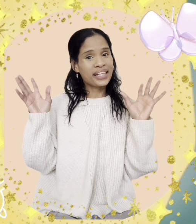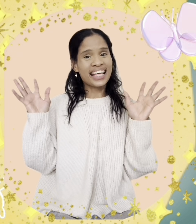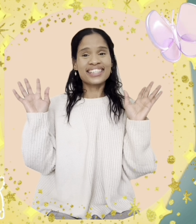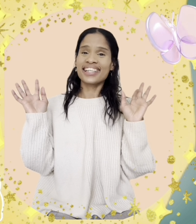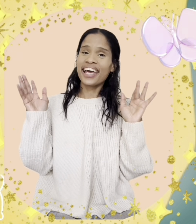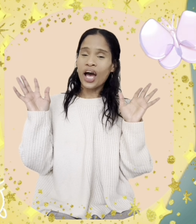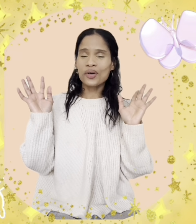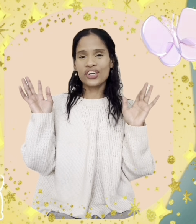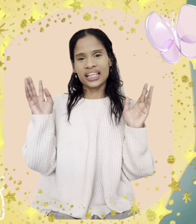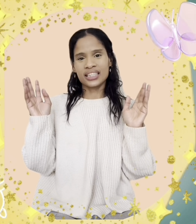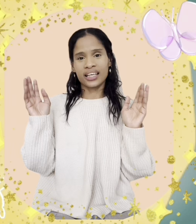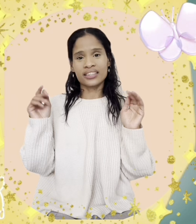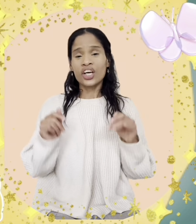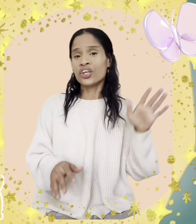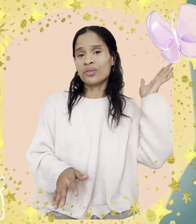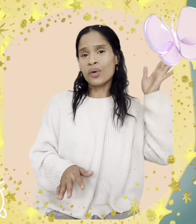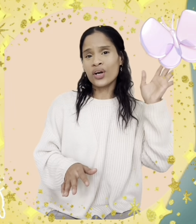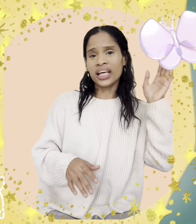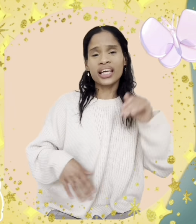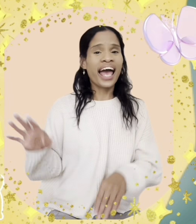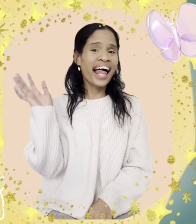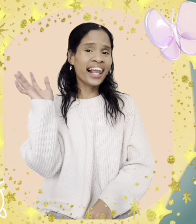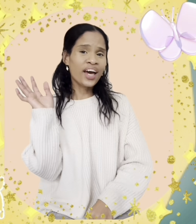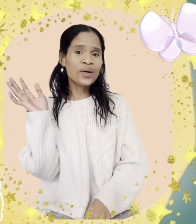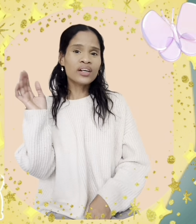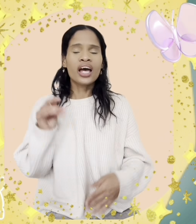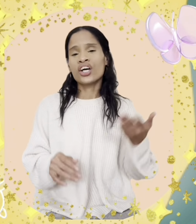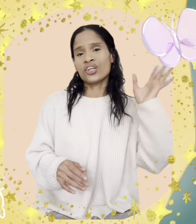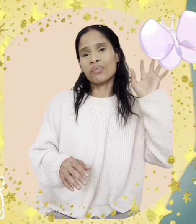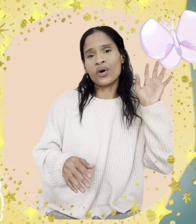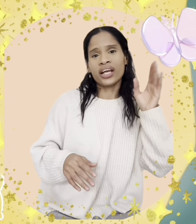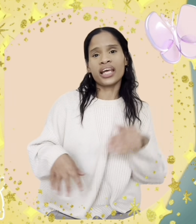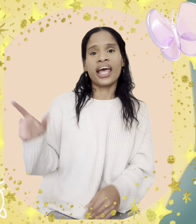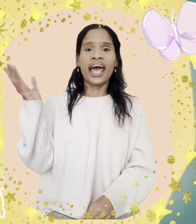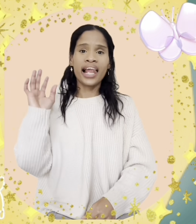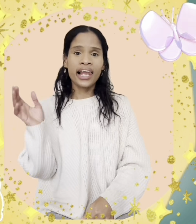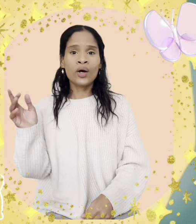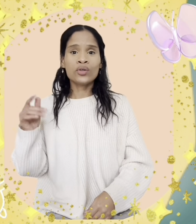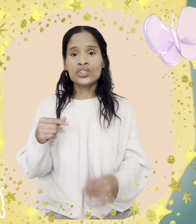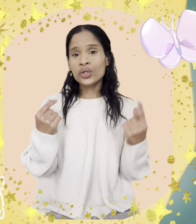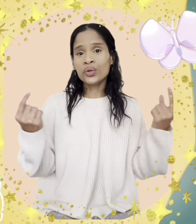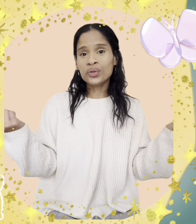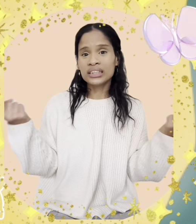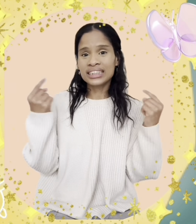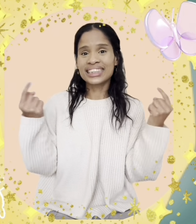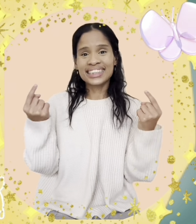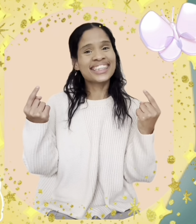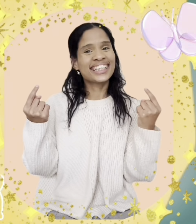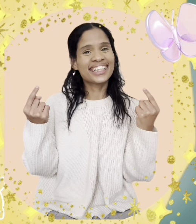Hands up, let's say our greetings. Good morning, hello. Good morning, hello to